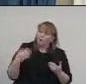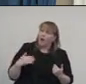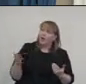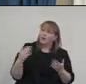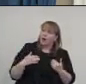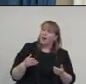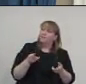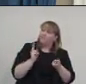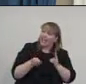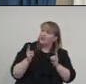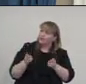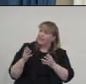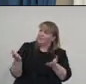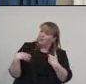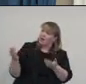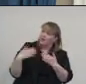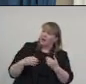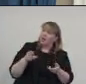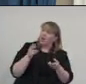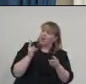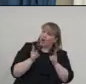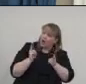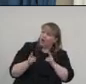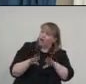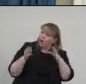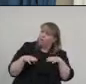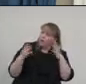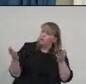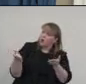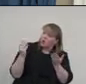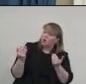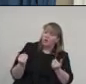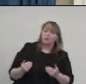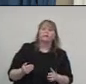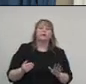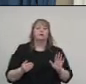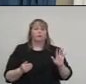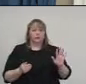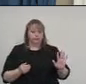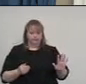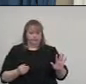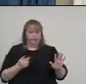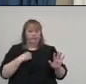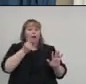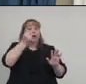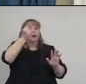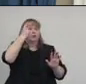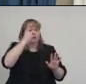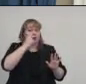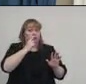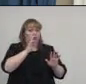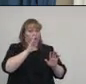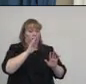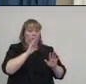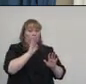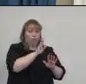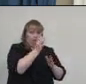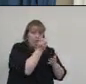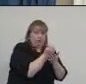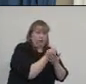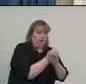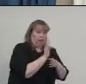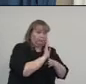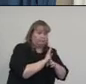governor. Governor, thank you. We are aware, as you mentioned, what definitely will be closed from